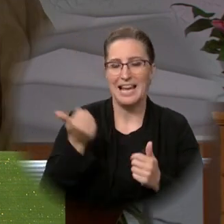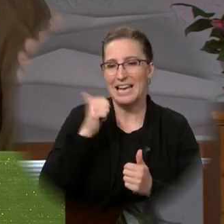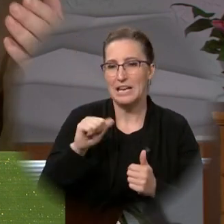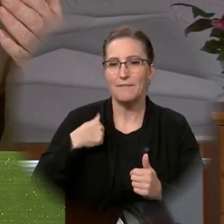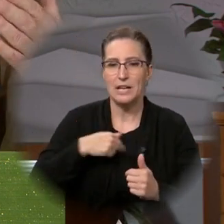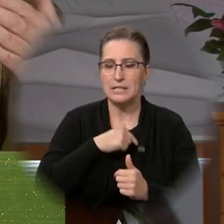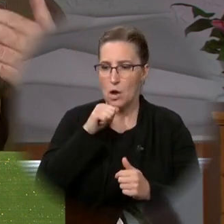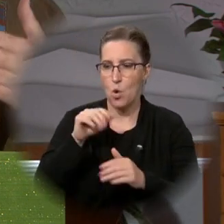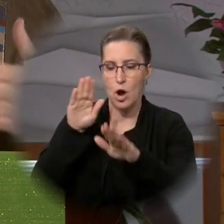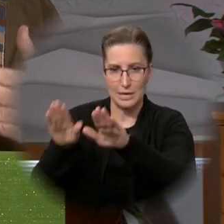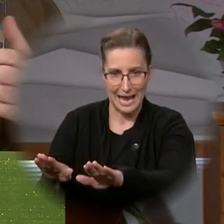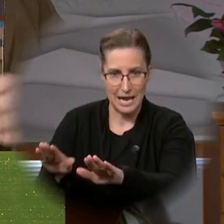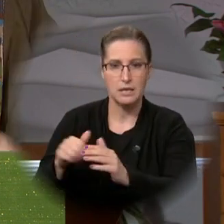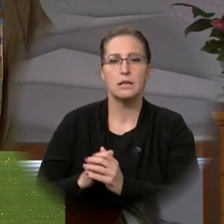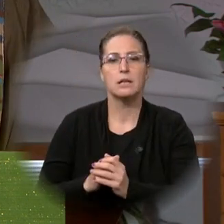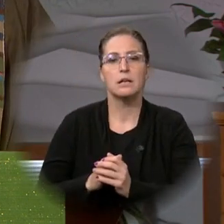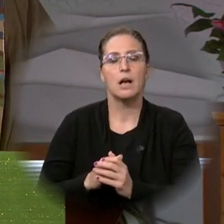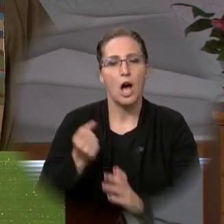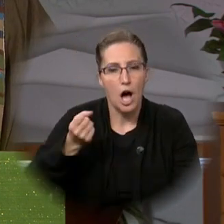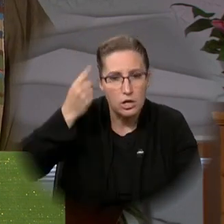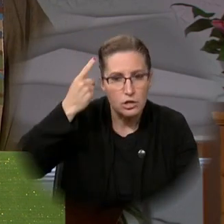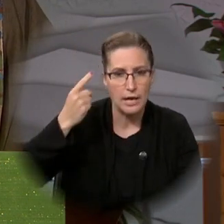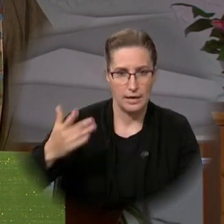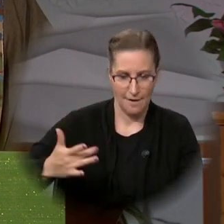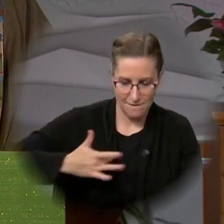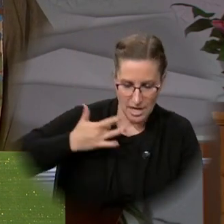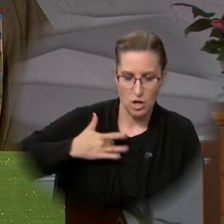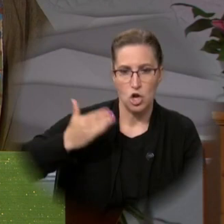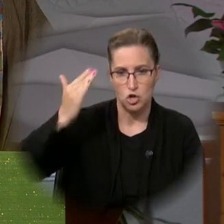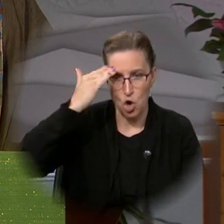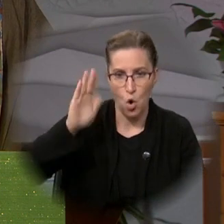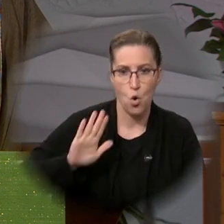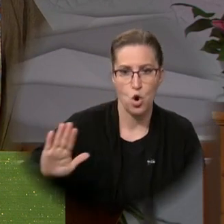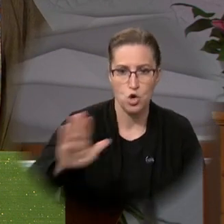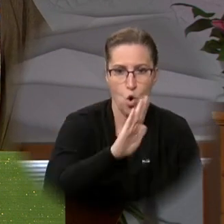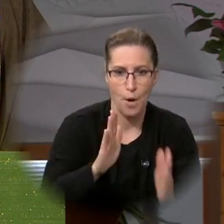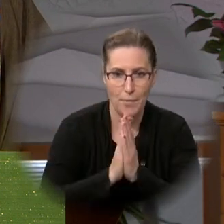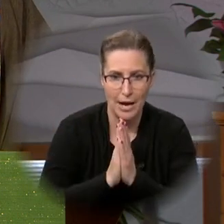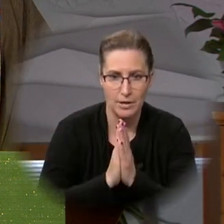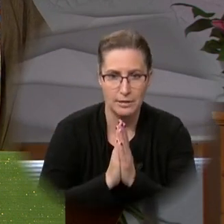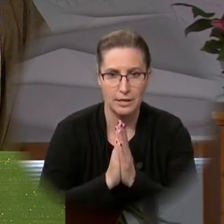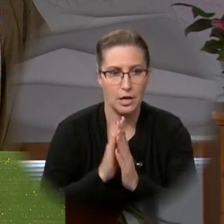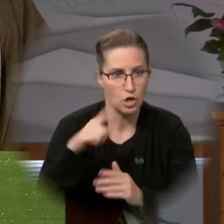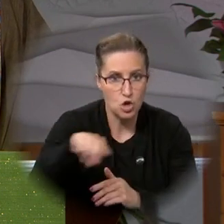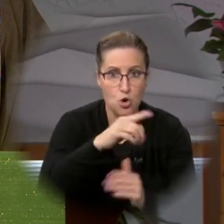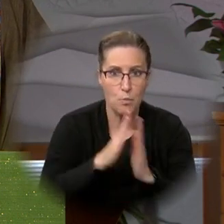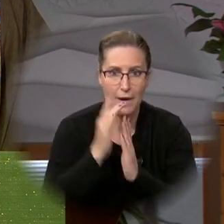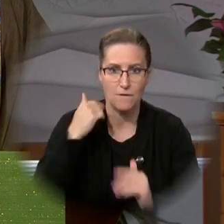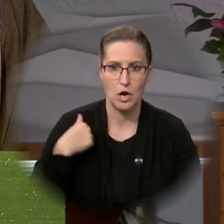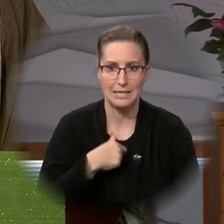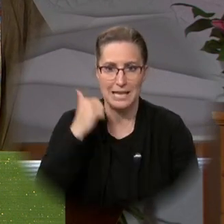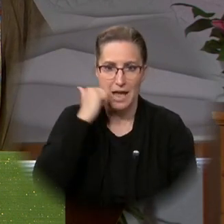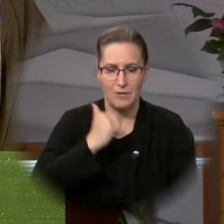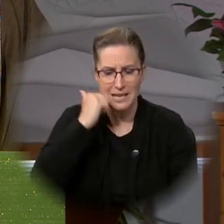ordained understands and feels the prayers of the people who pray for them every single day.